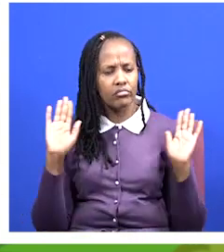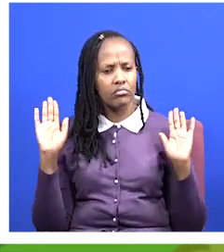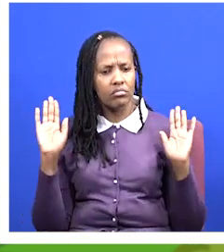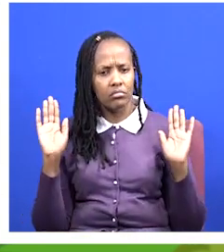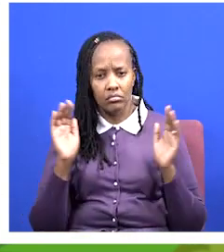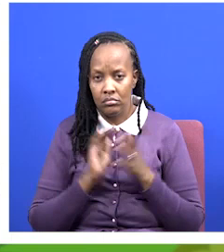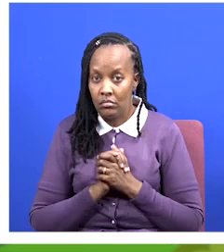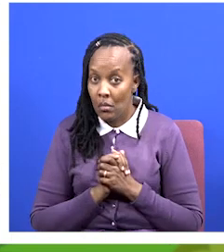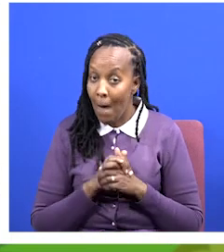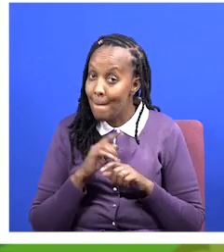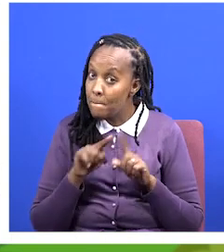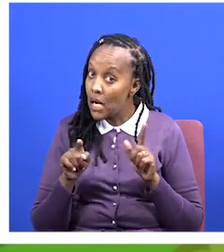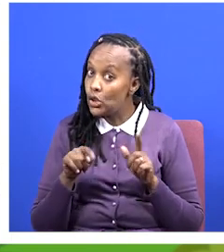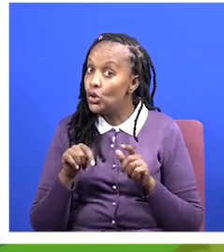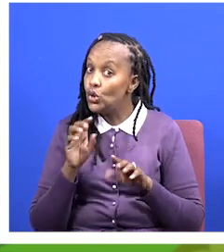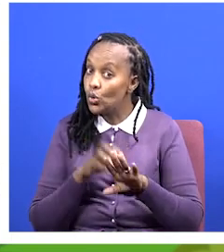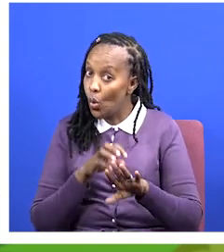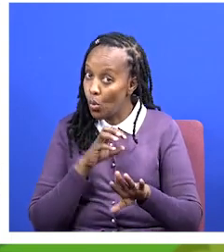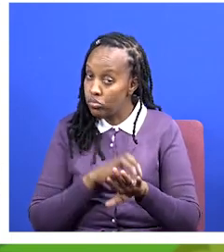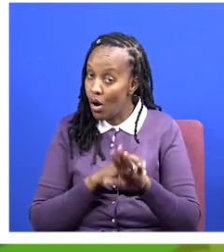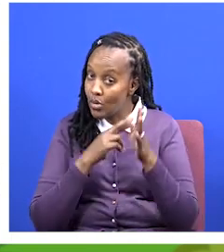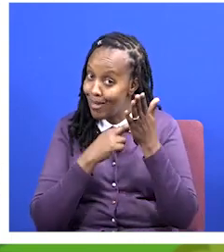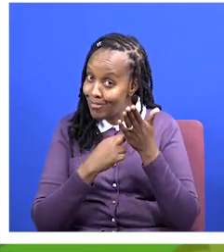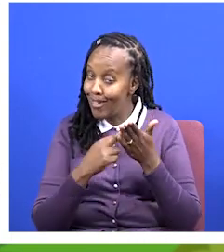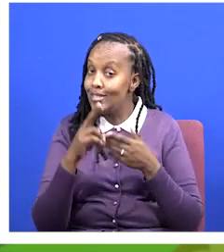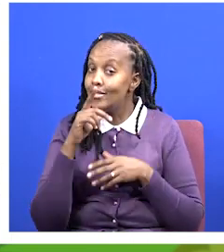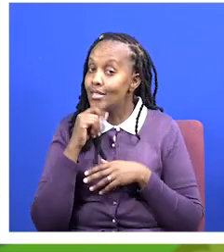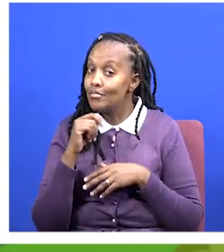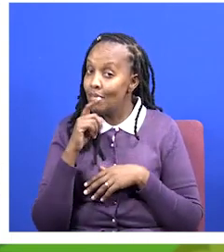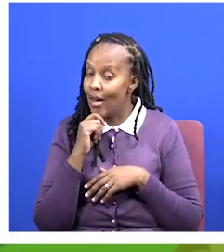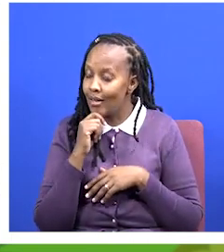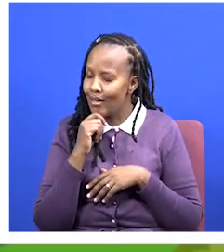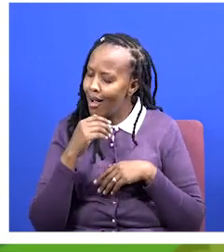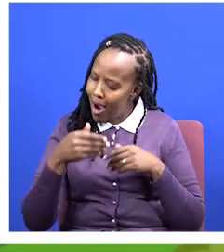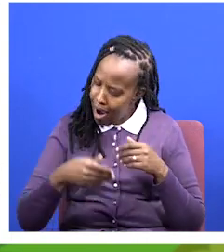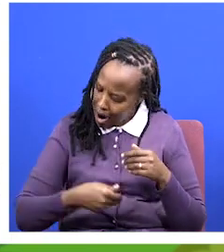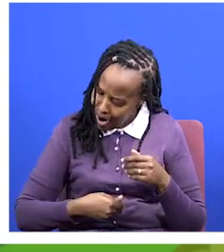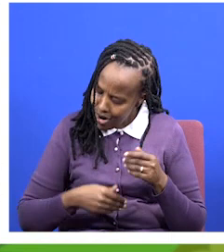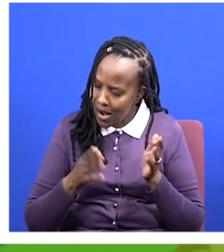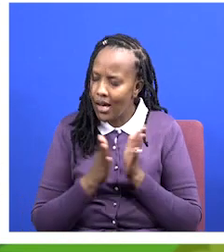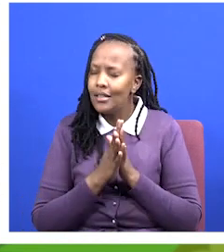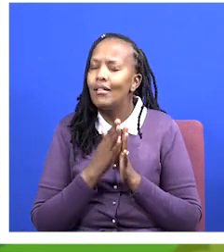die. But Job was a righteous man. He hungered and thirsted for